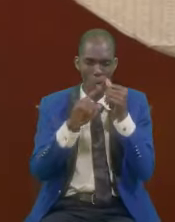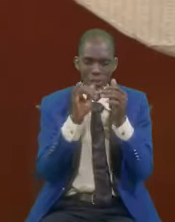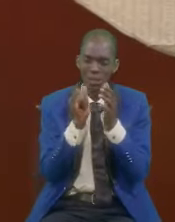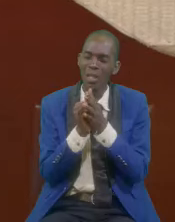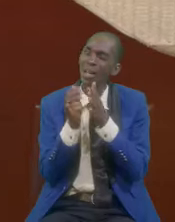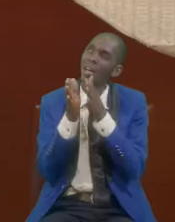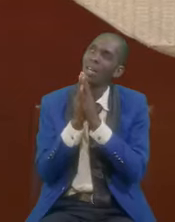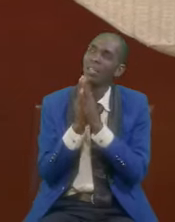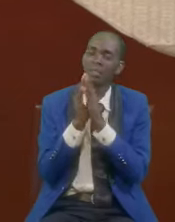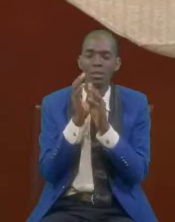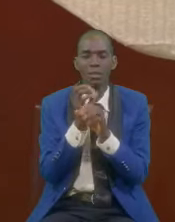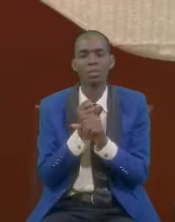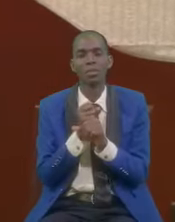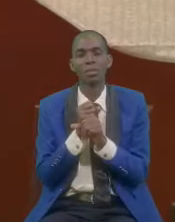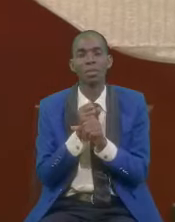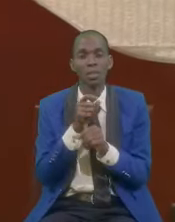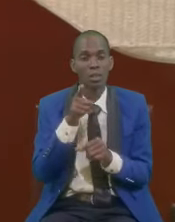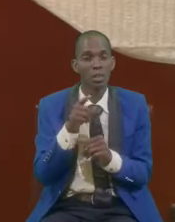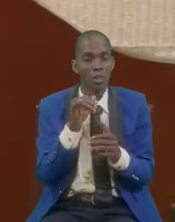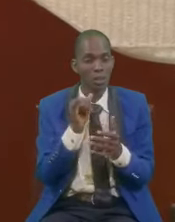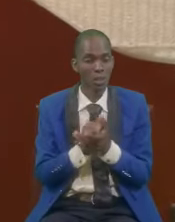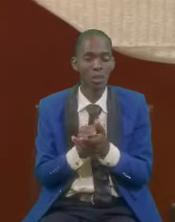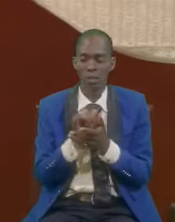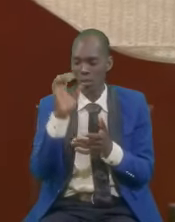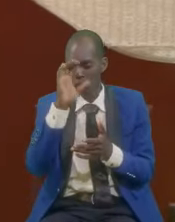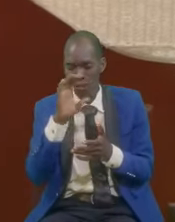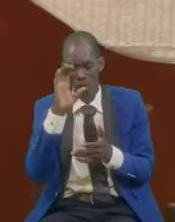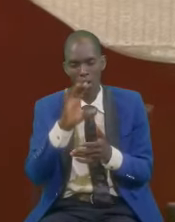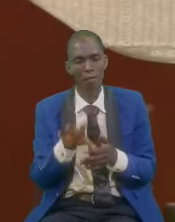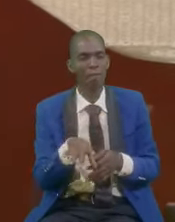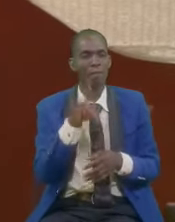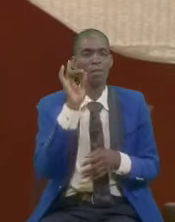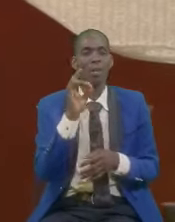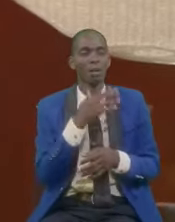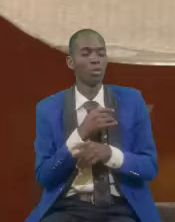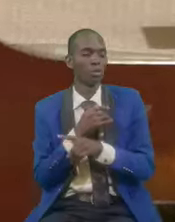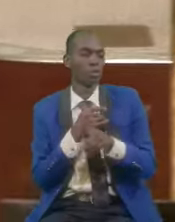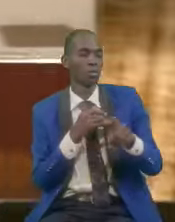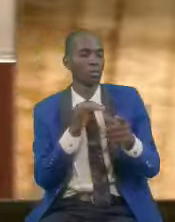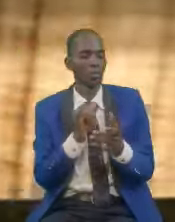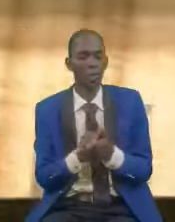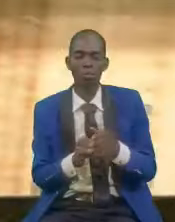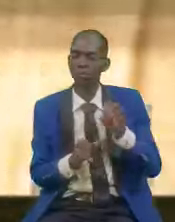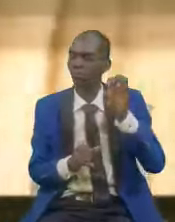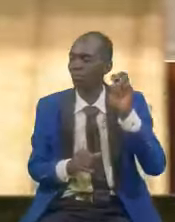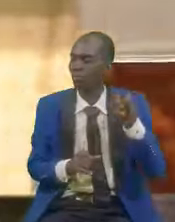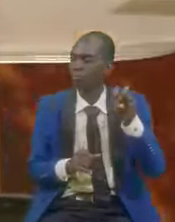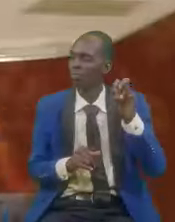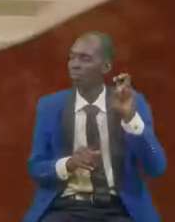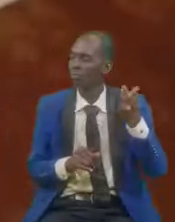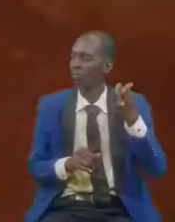asketh receiveth. He that seeketh findeth, and to him that knocketh it shall